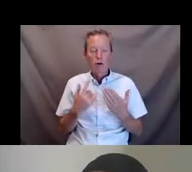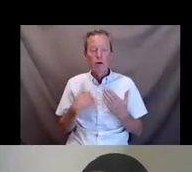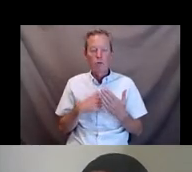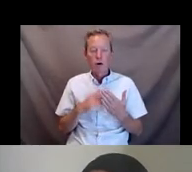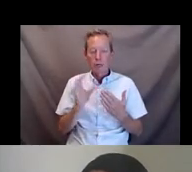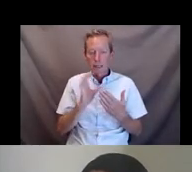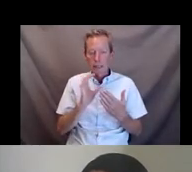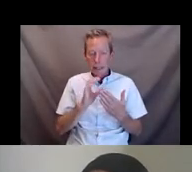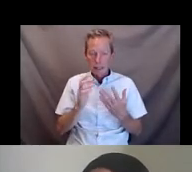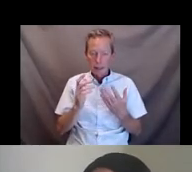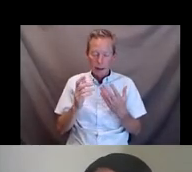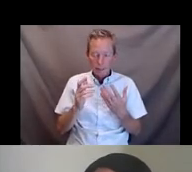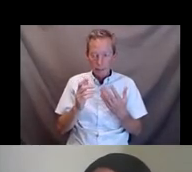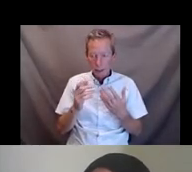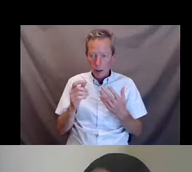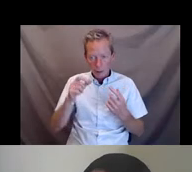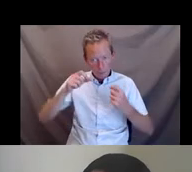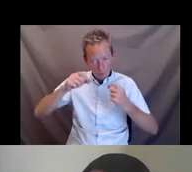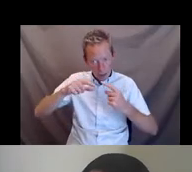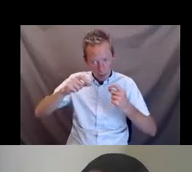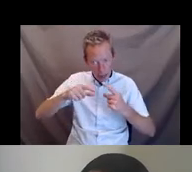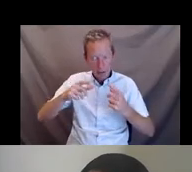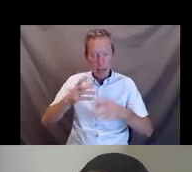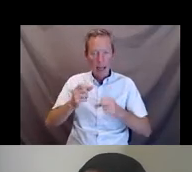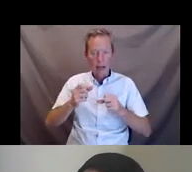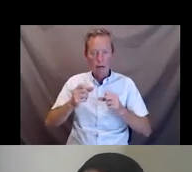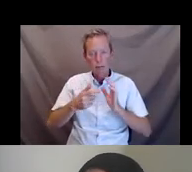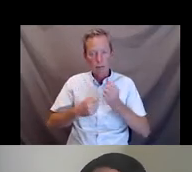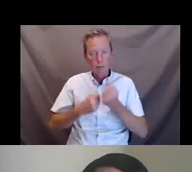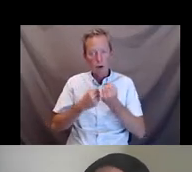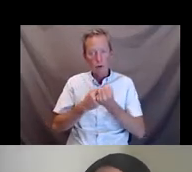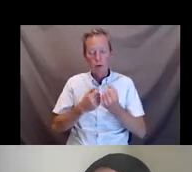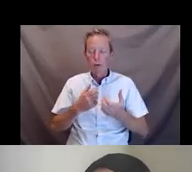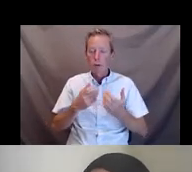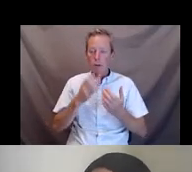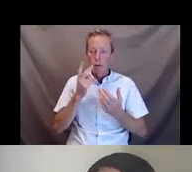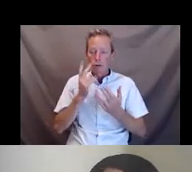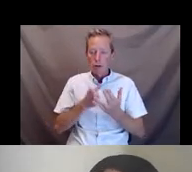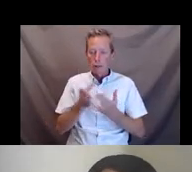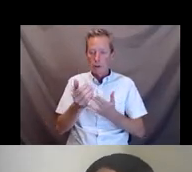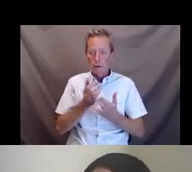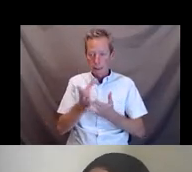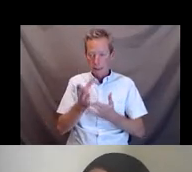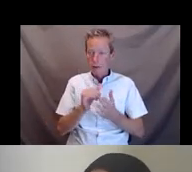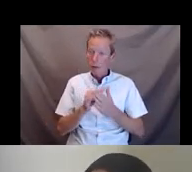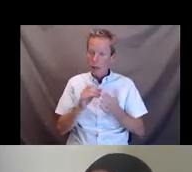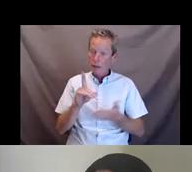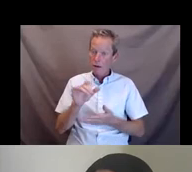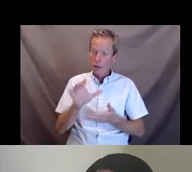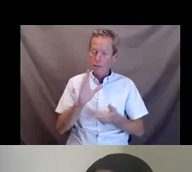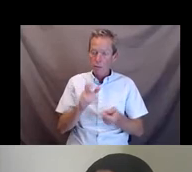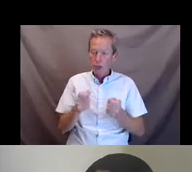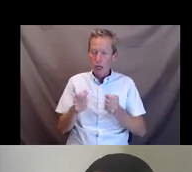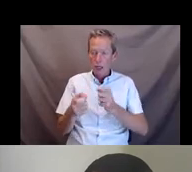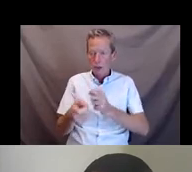input and promote transparency, that'll be sort of a living, breathing document that will actually add onto